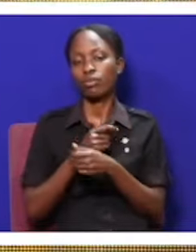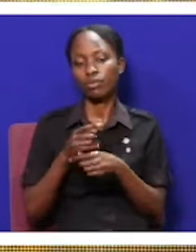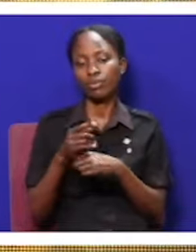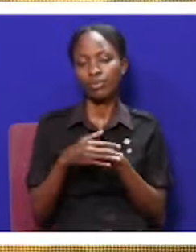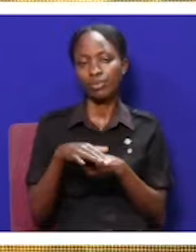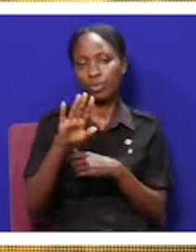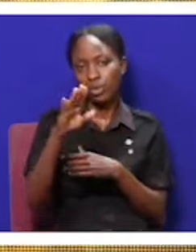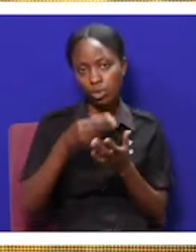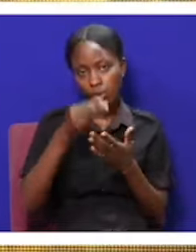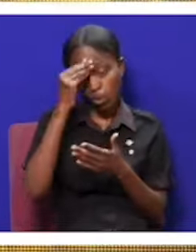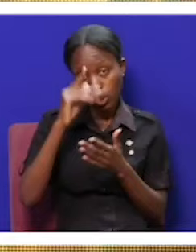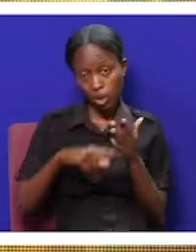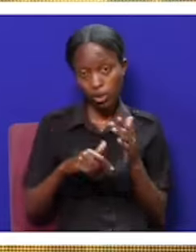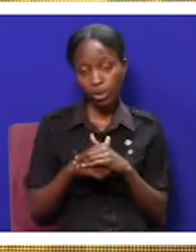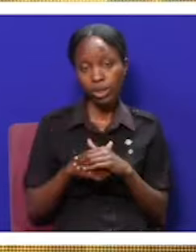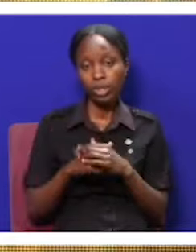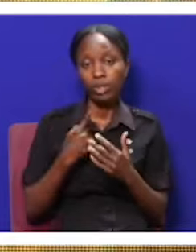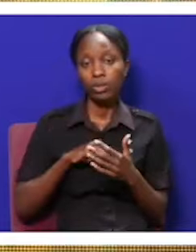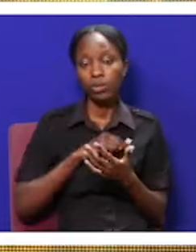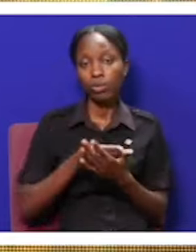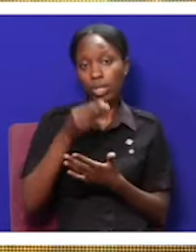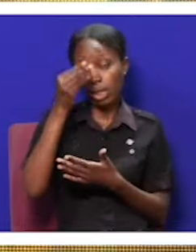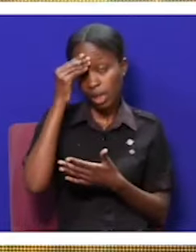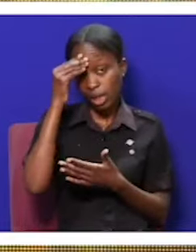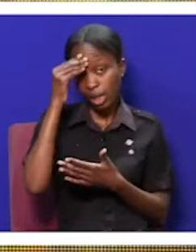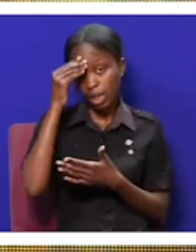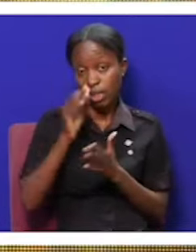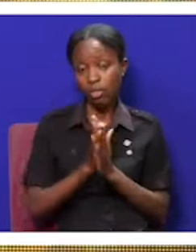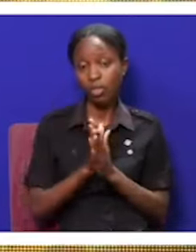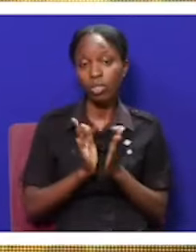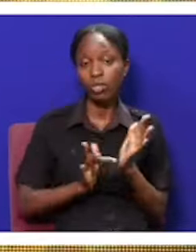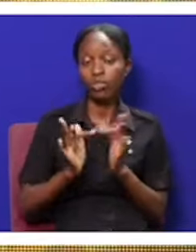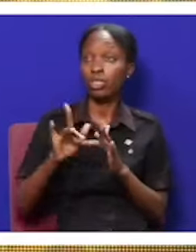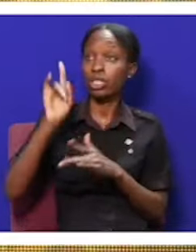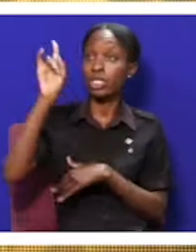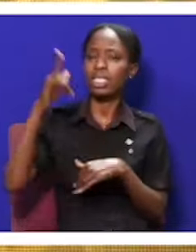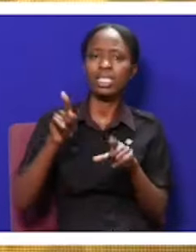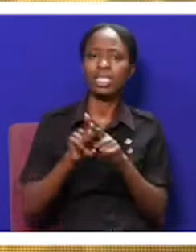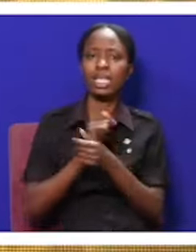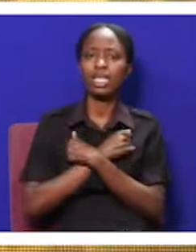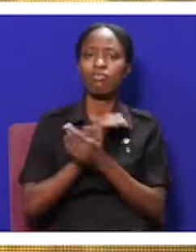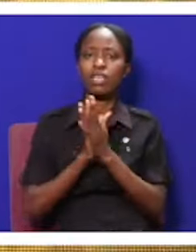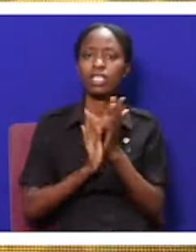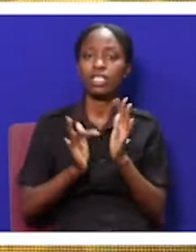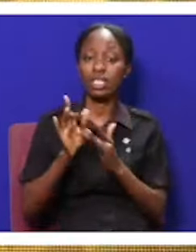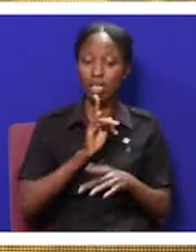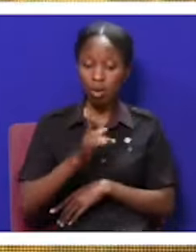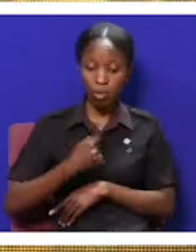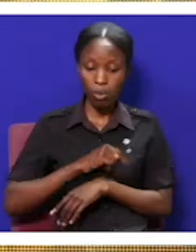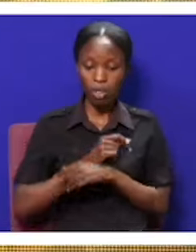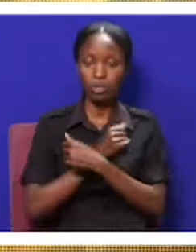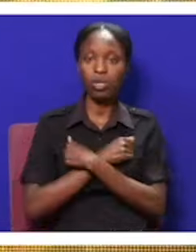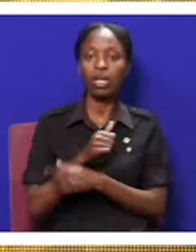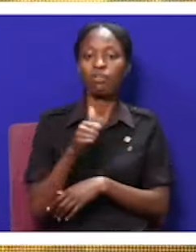learn? Yes, we learned that Jesus is love and he's commanded us to love